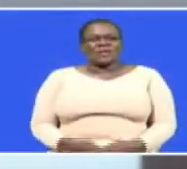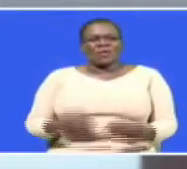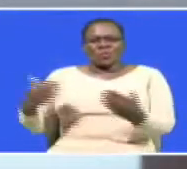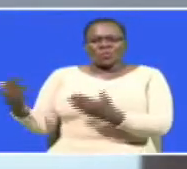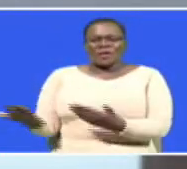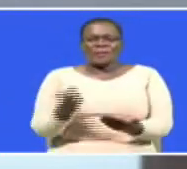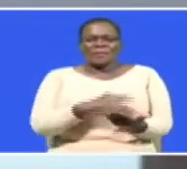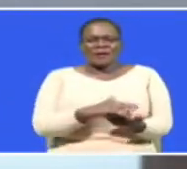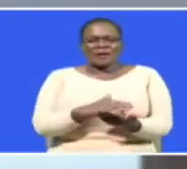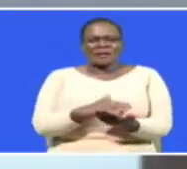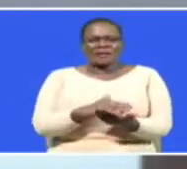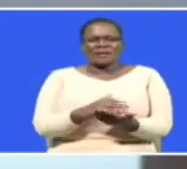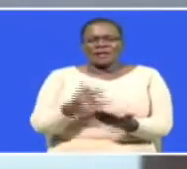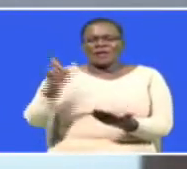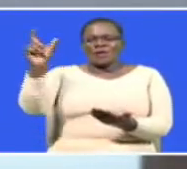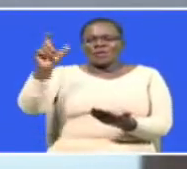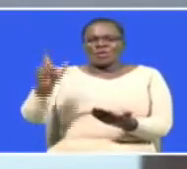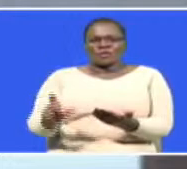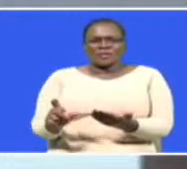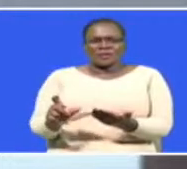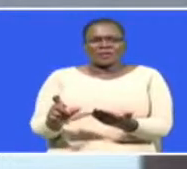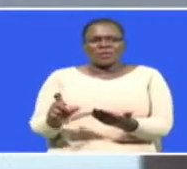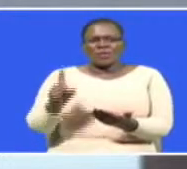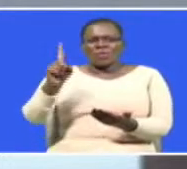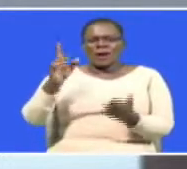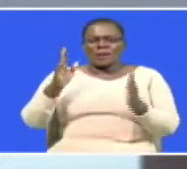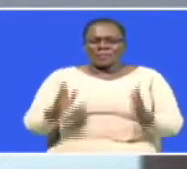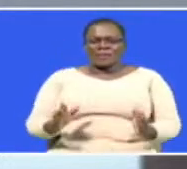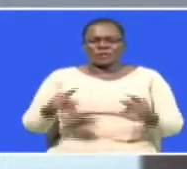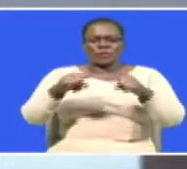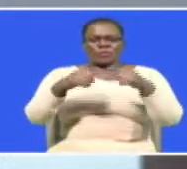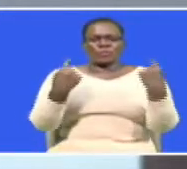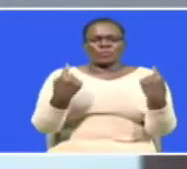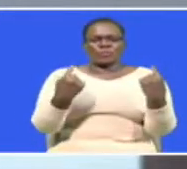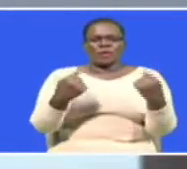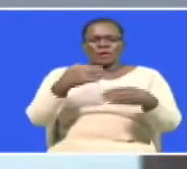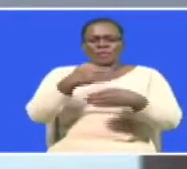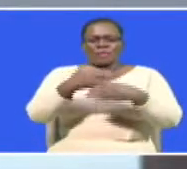Welcome back. We head straight to the Coast region where one person has been injured after